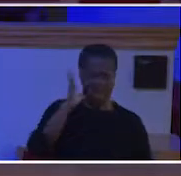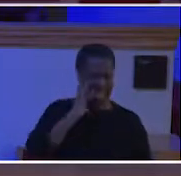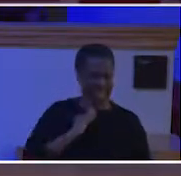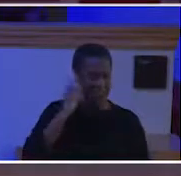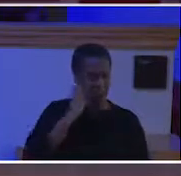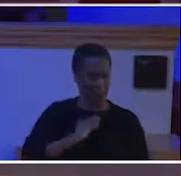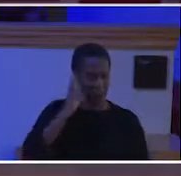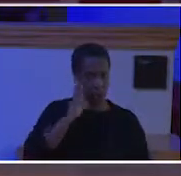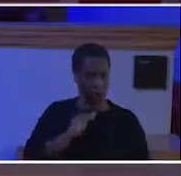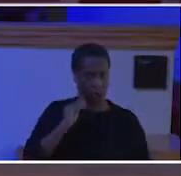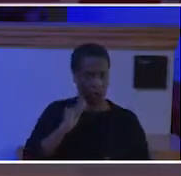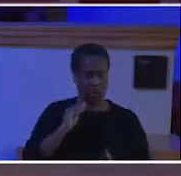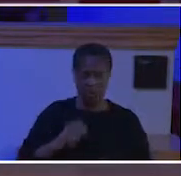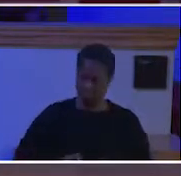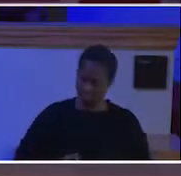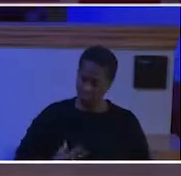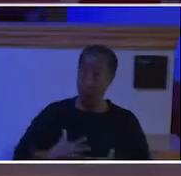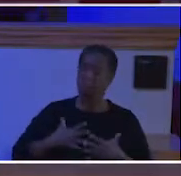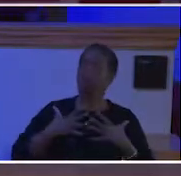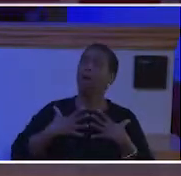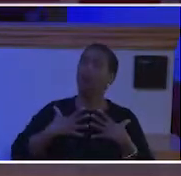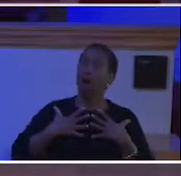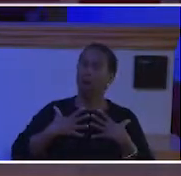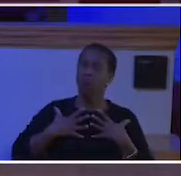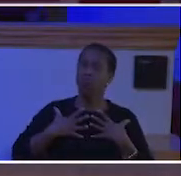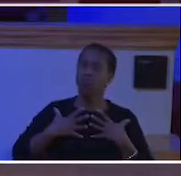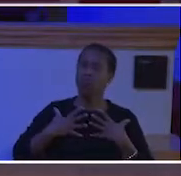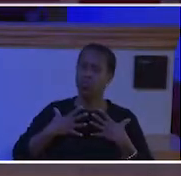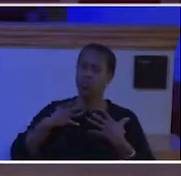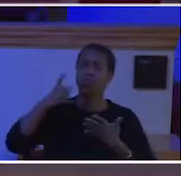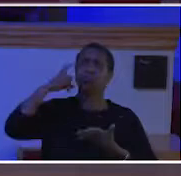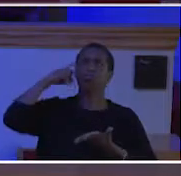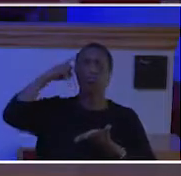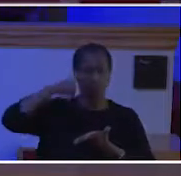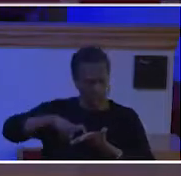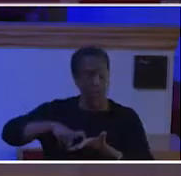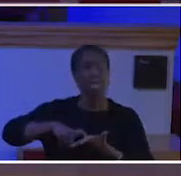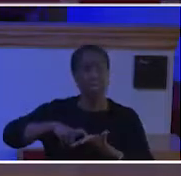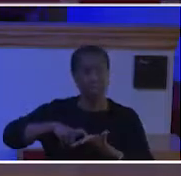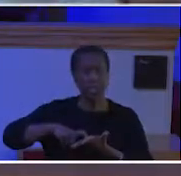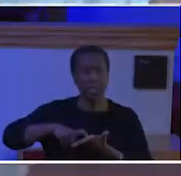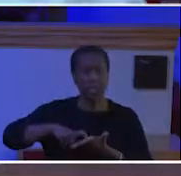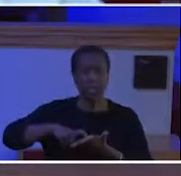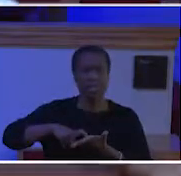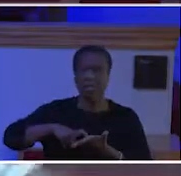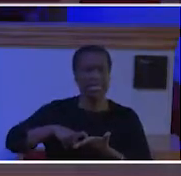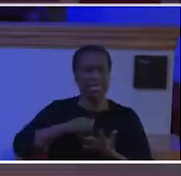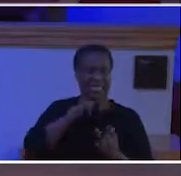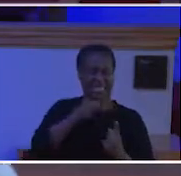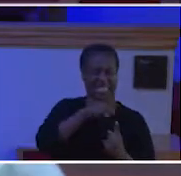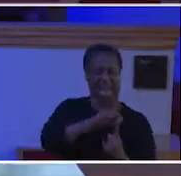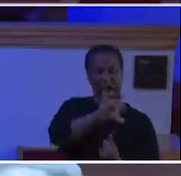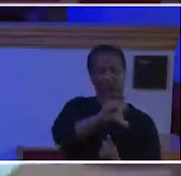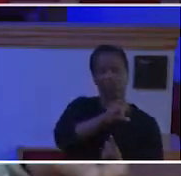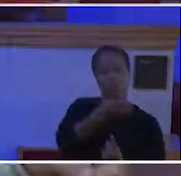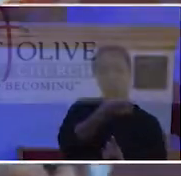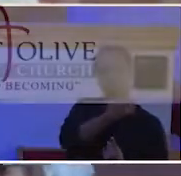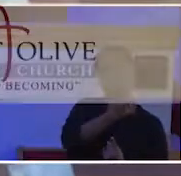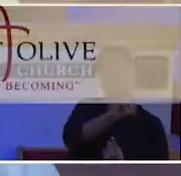experiences conspire to bring you to the recognition that it's not a chronotic moment, but it's